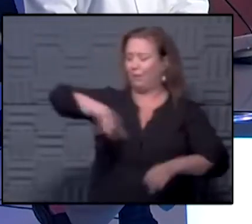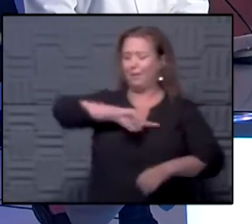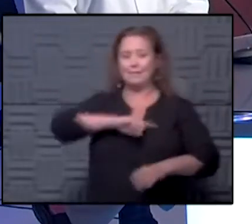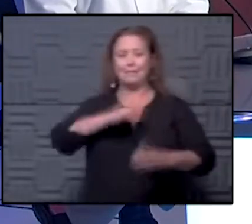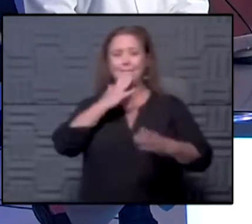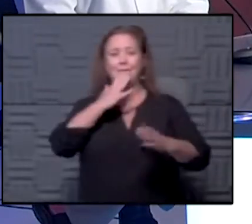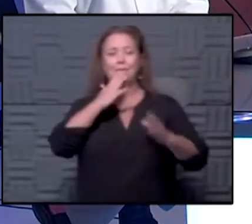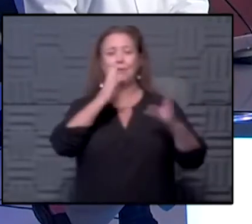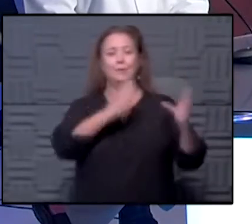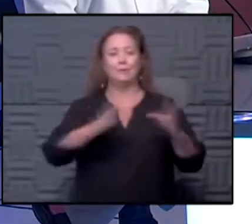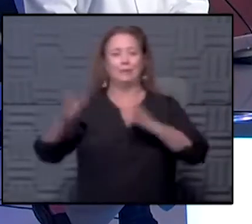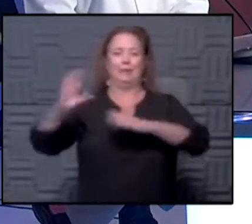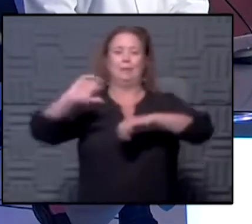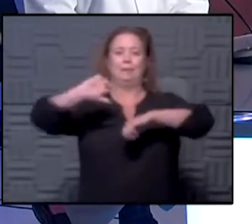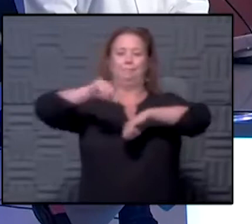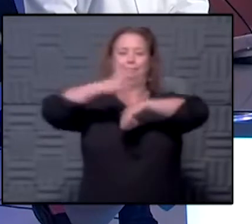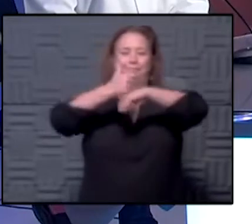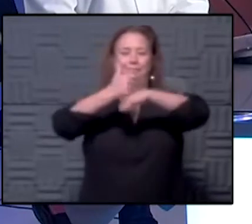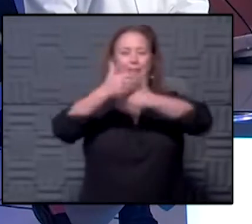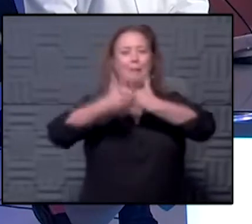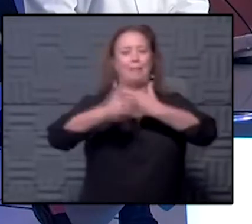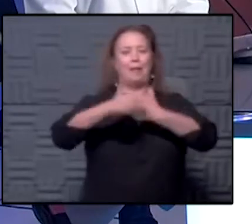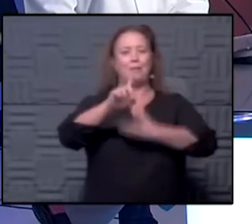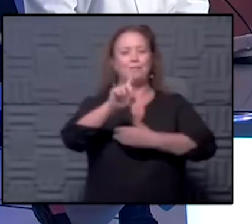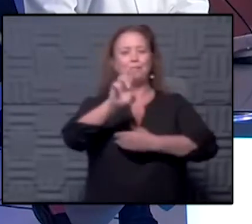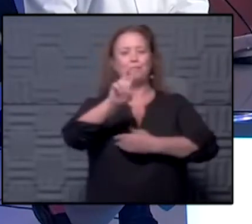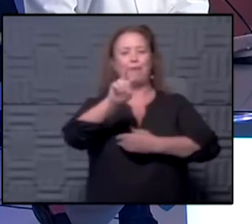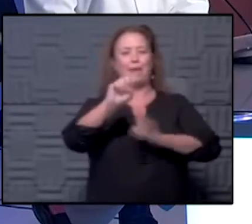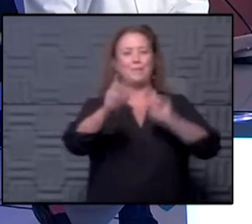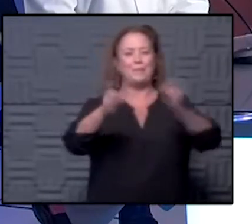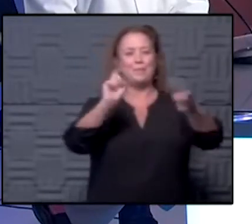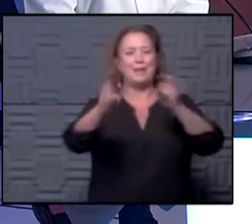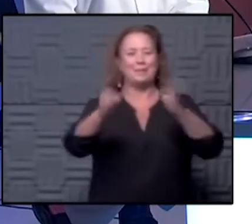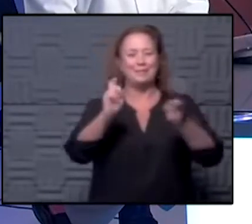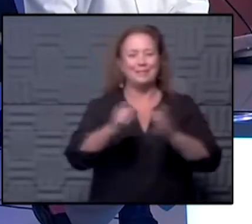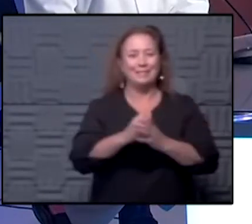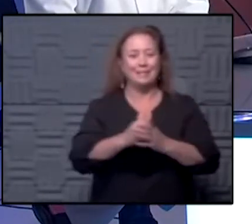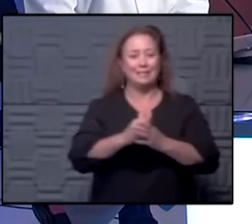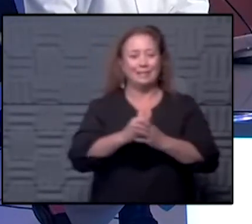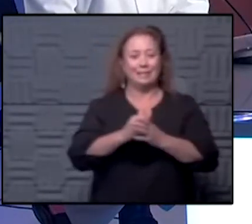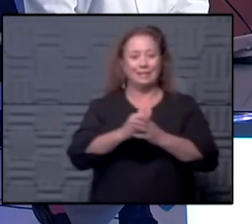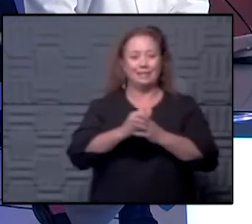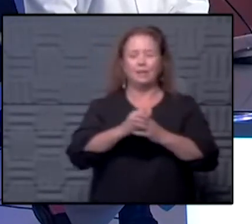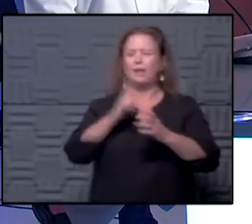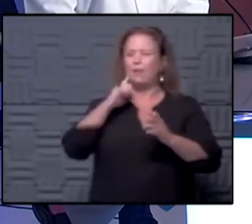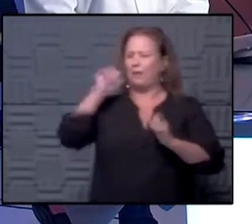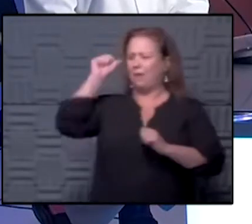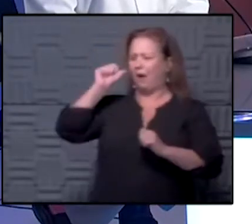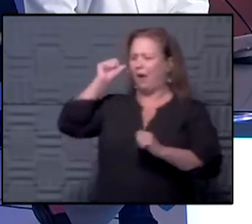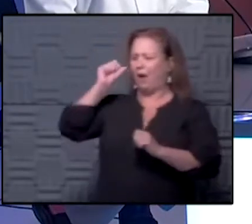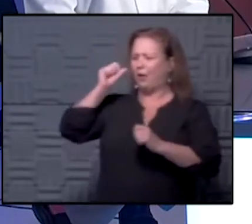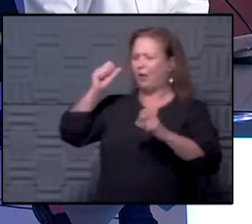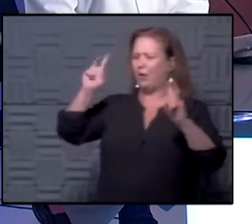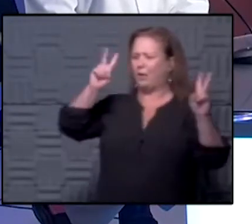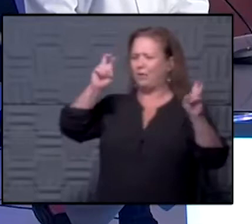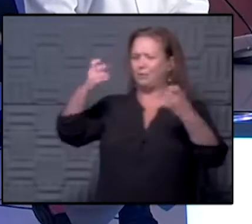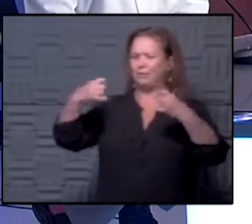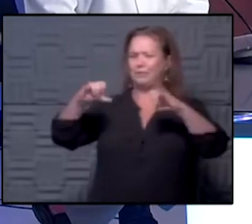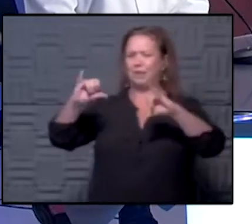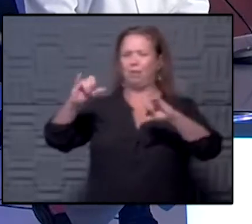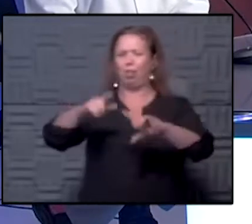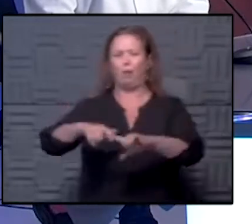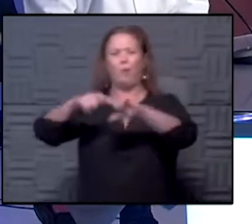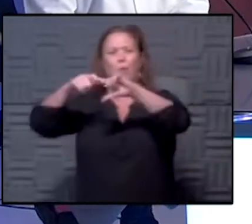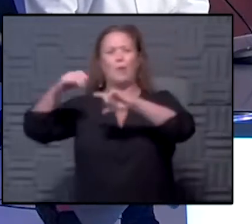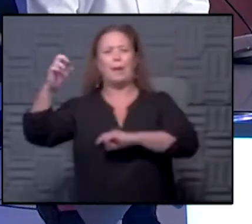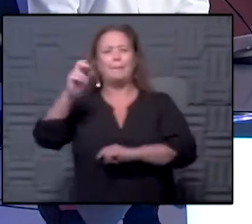helping organize that blood drive. How are things going this morning? I think they're having audio problems. Okay, still have some trouble. We'll come back